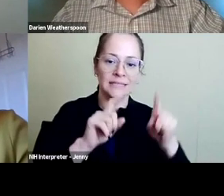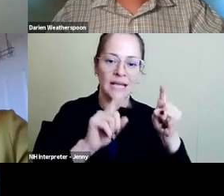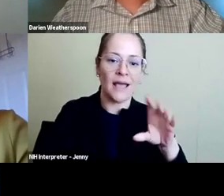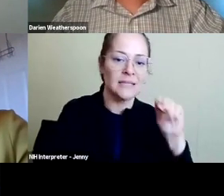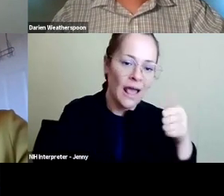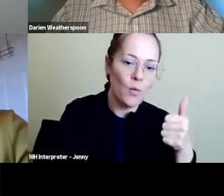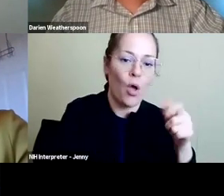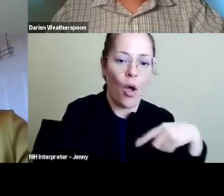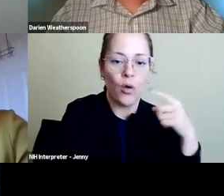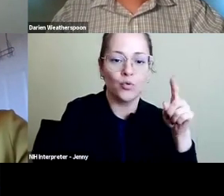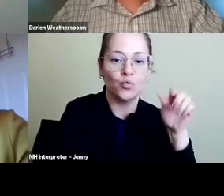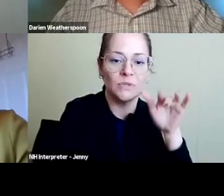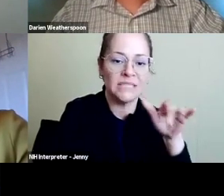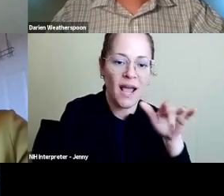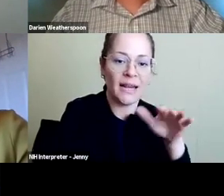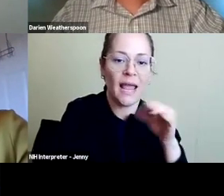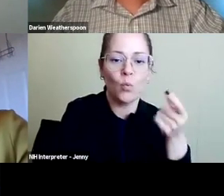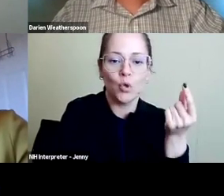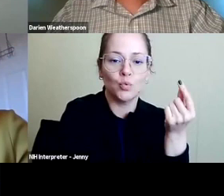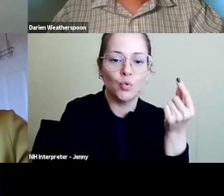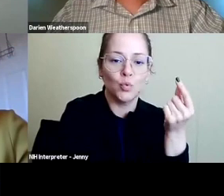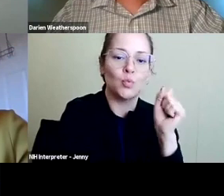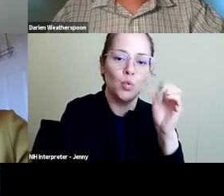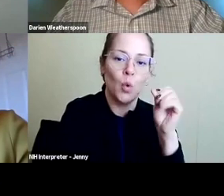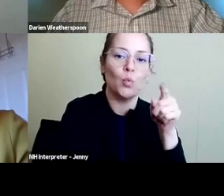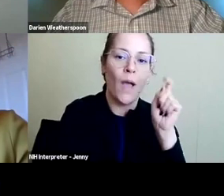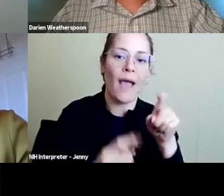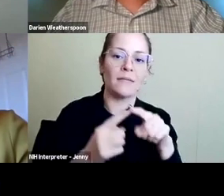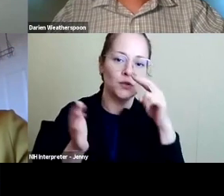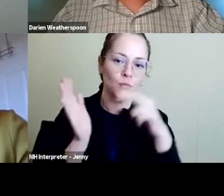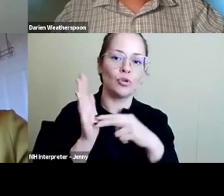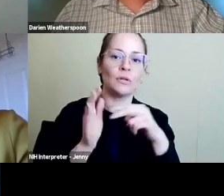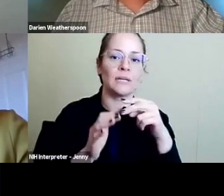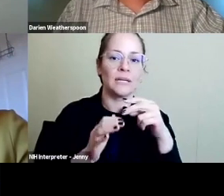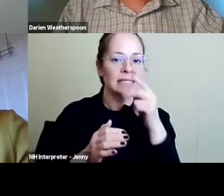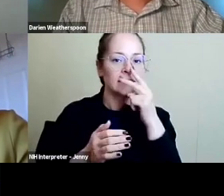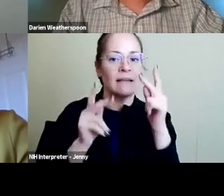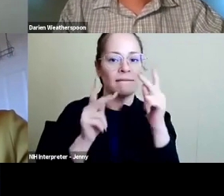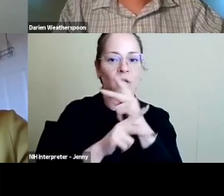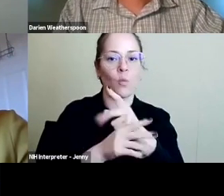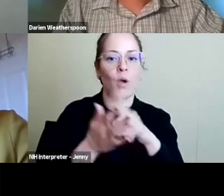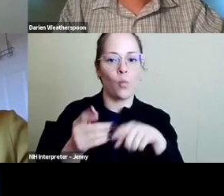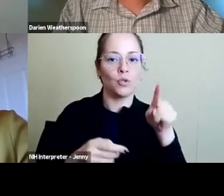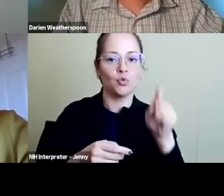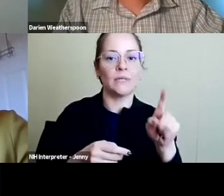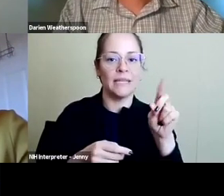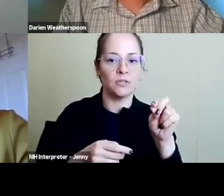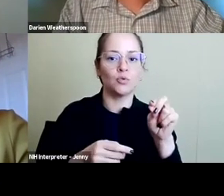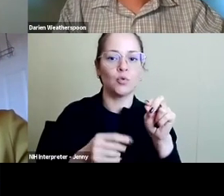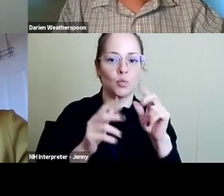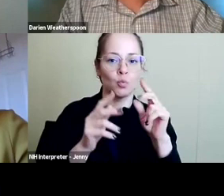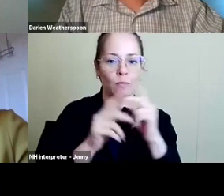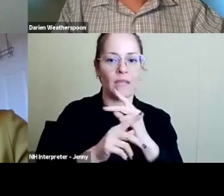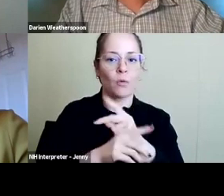and what do you need to do. So you kind of have to look inside, figure out what you need to do to understand the material so that